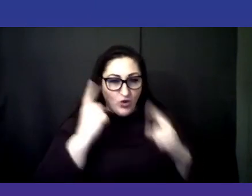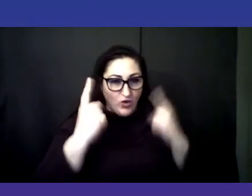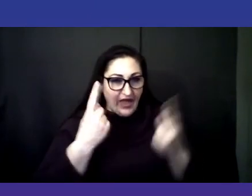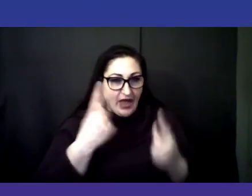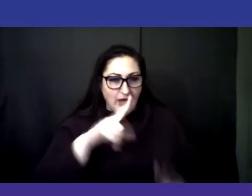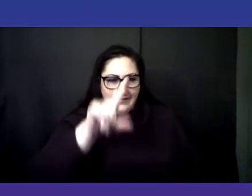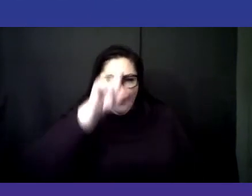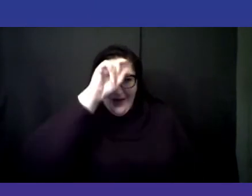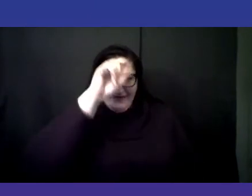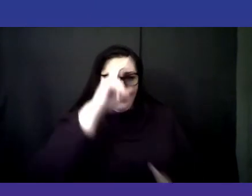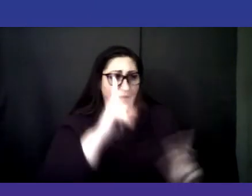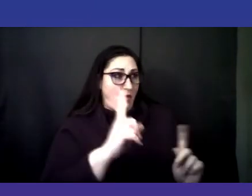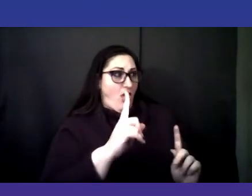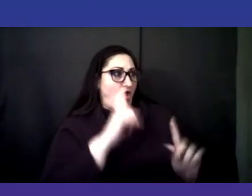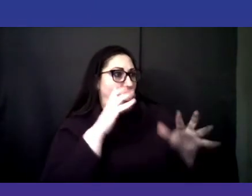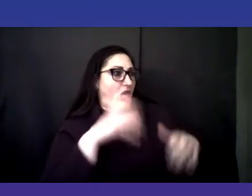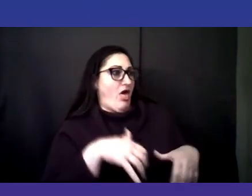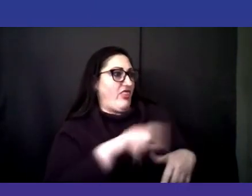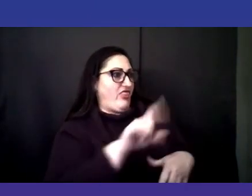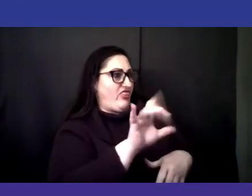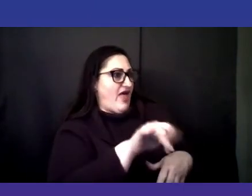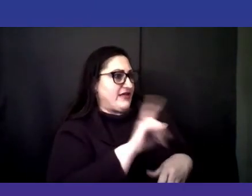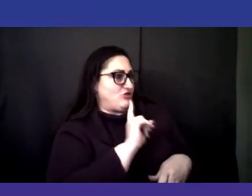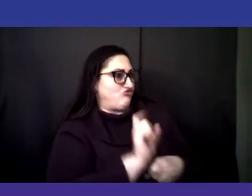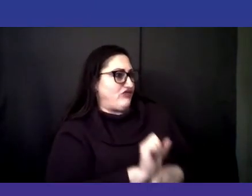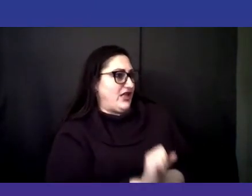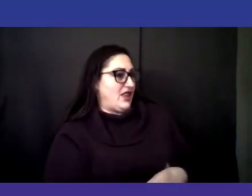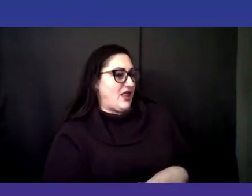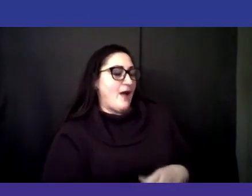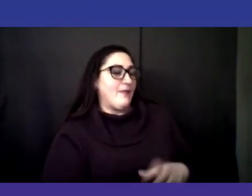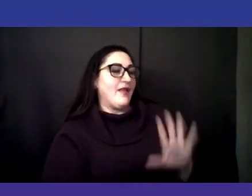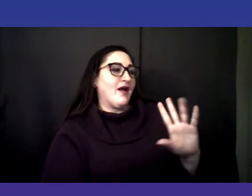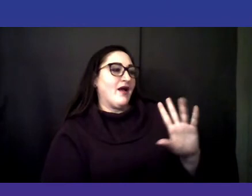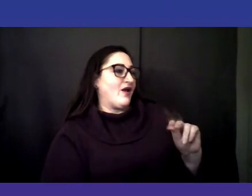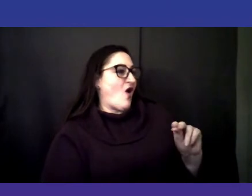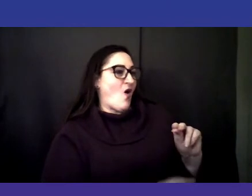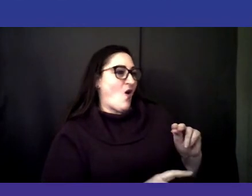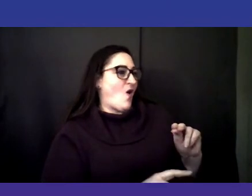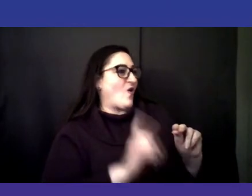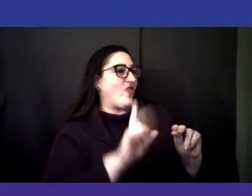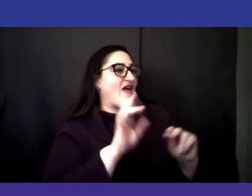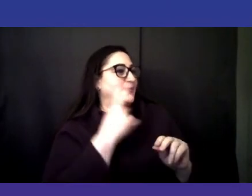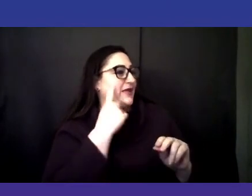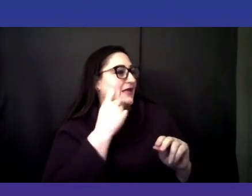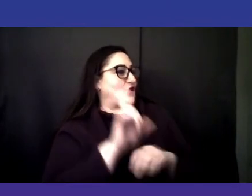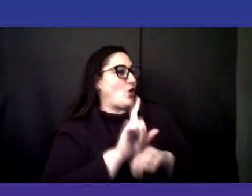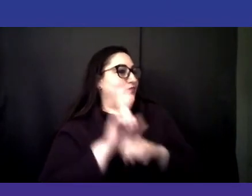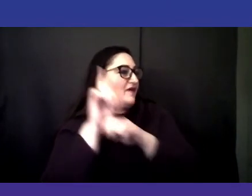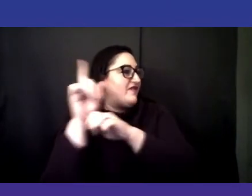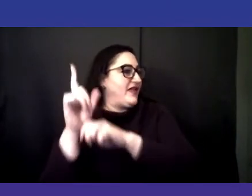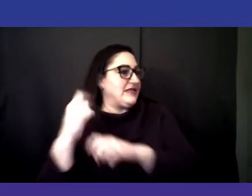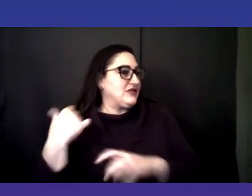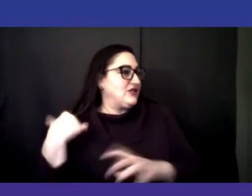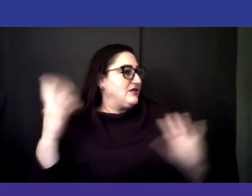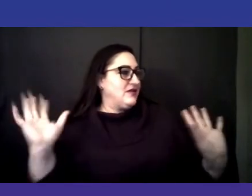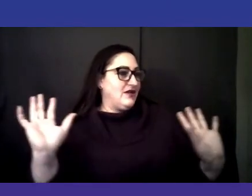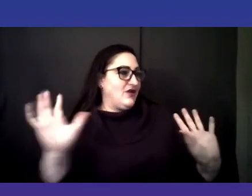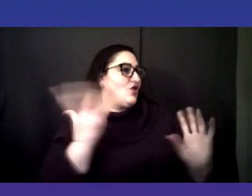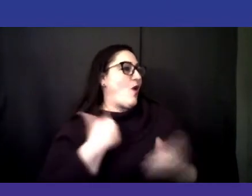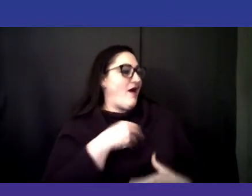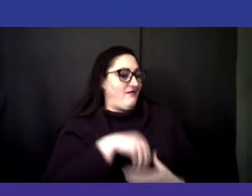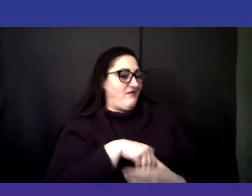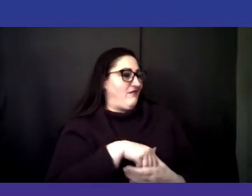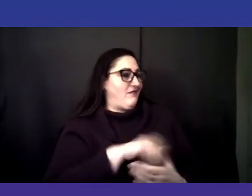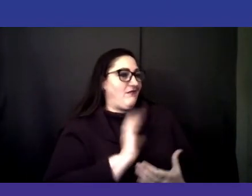are almost in shock. And it's like, no, that's just your positioning vis-a-vis privilege rather than coming from within the center of that experience. And you